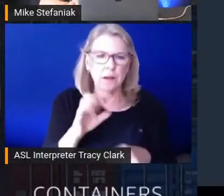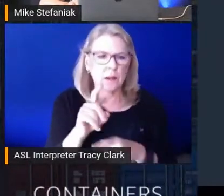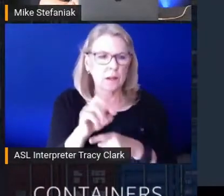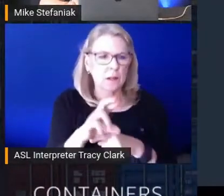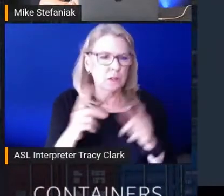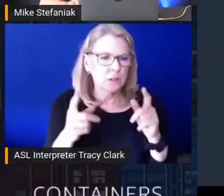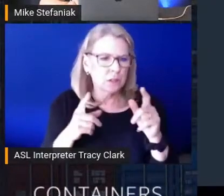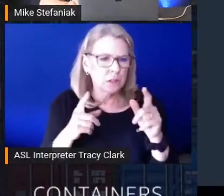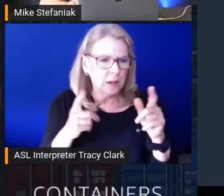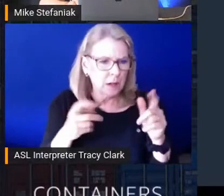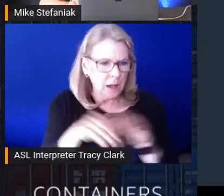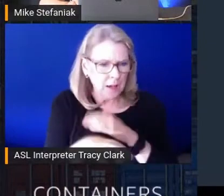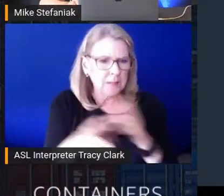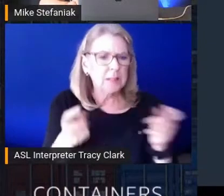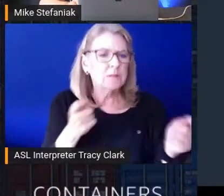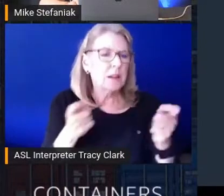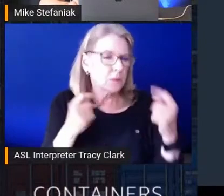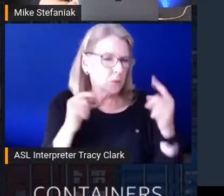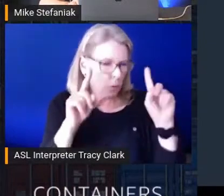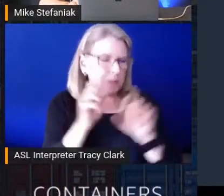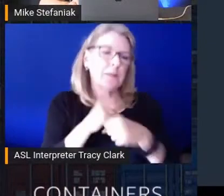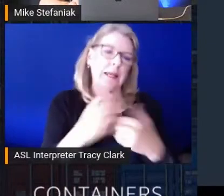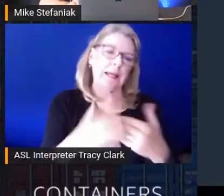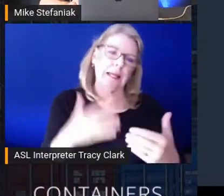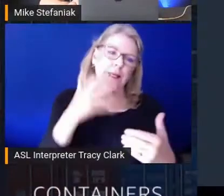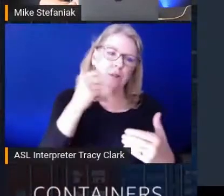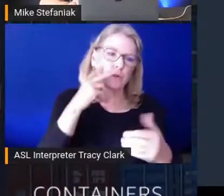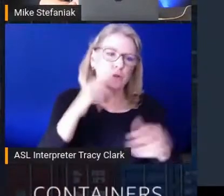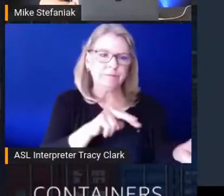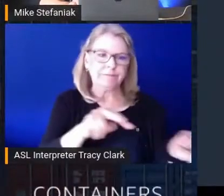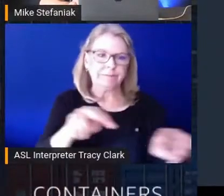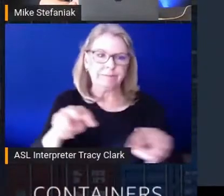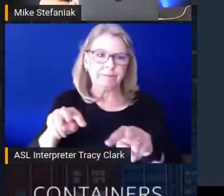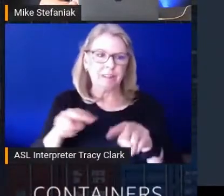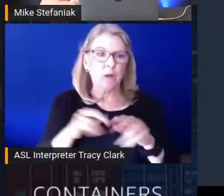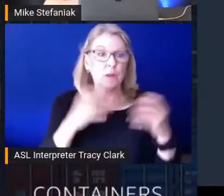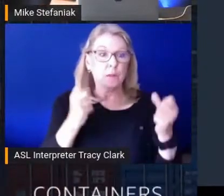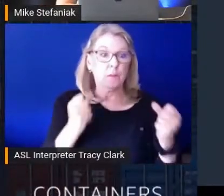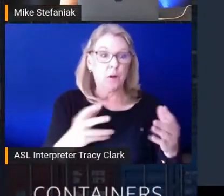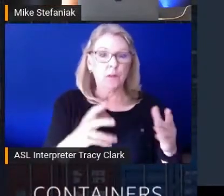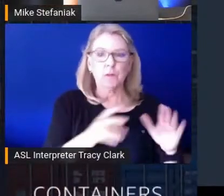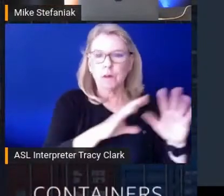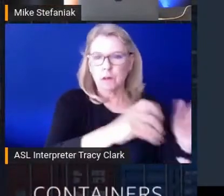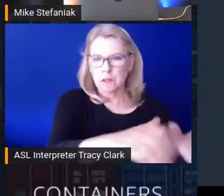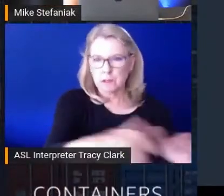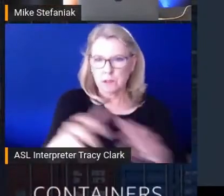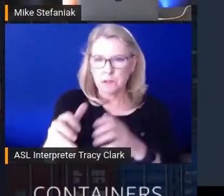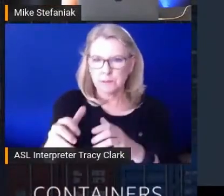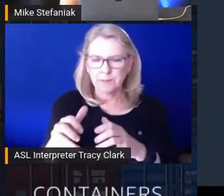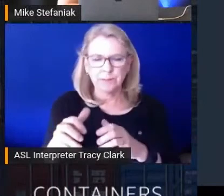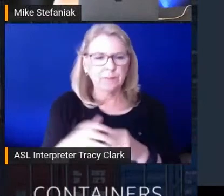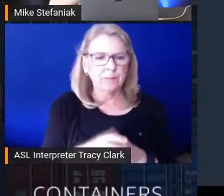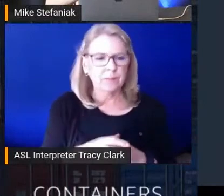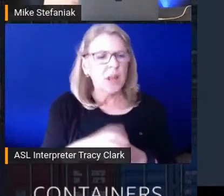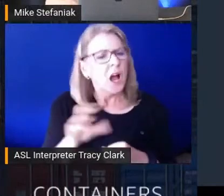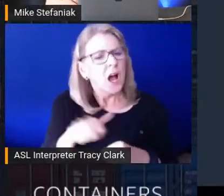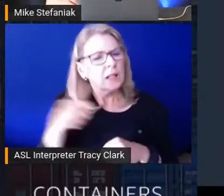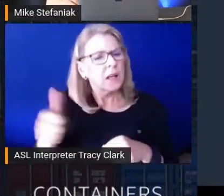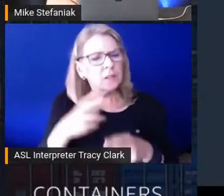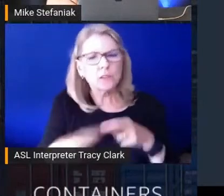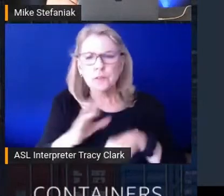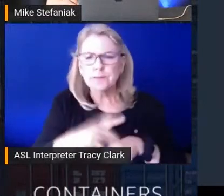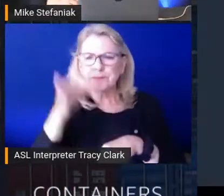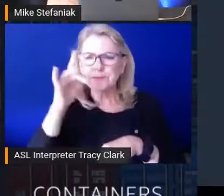across multiple clusters. Another one I'll touch on here is cluster access management. Today, to give permissions to